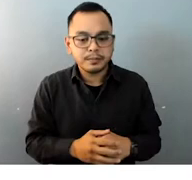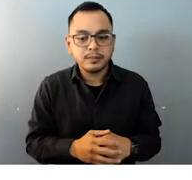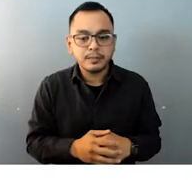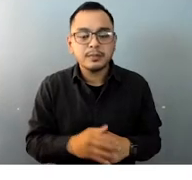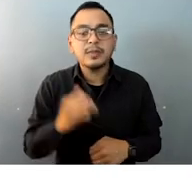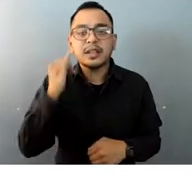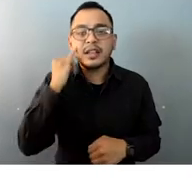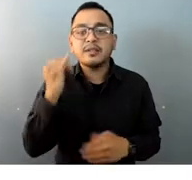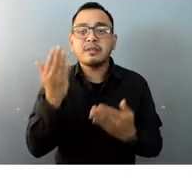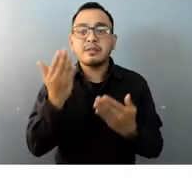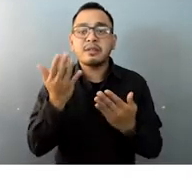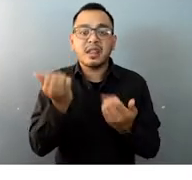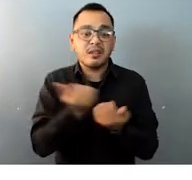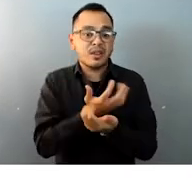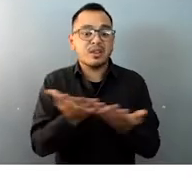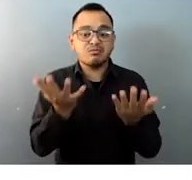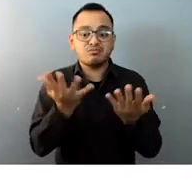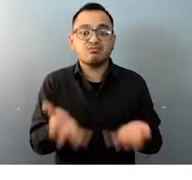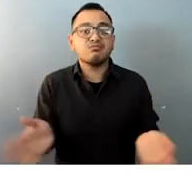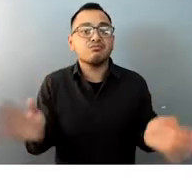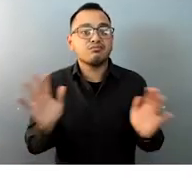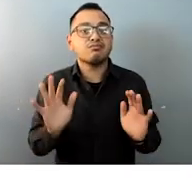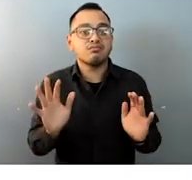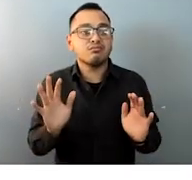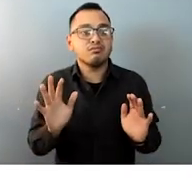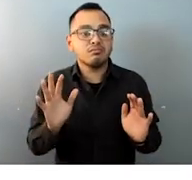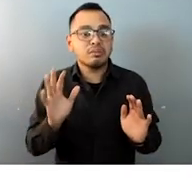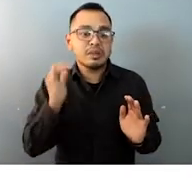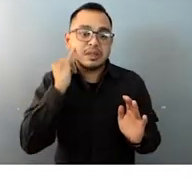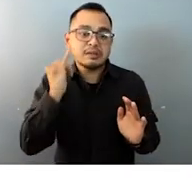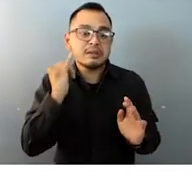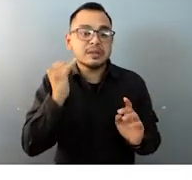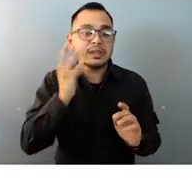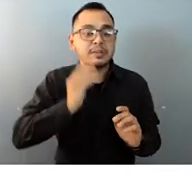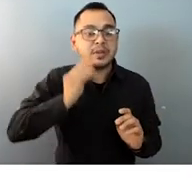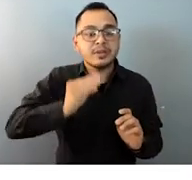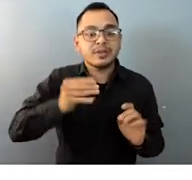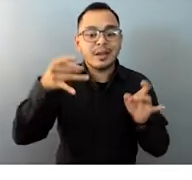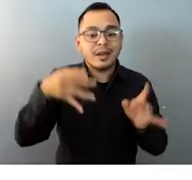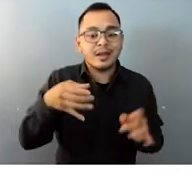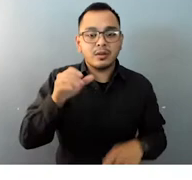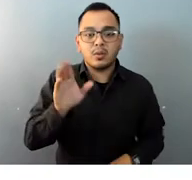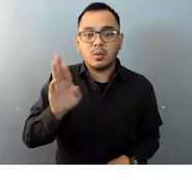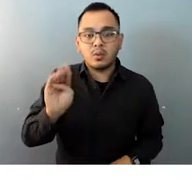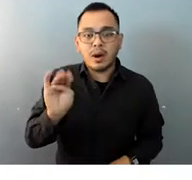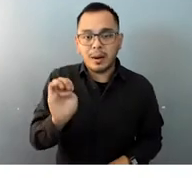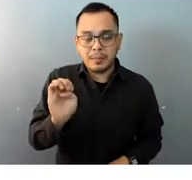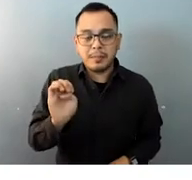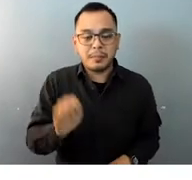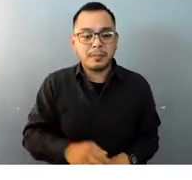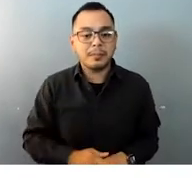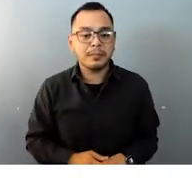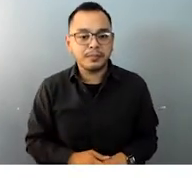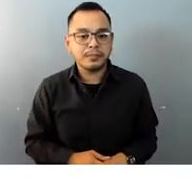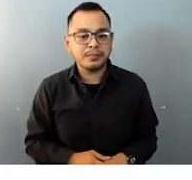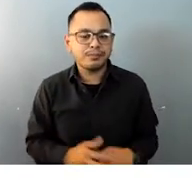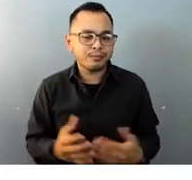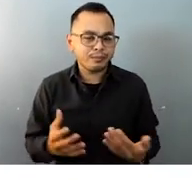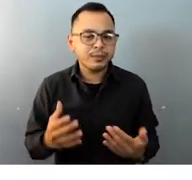that when things are done, when we've experienced any kind of hate